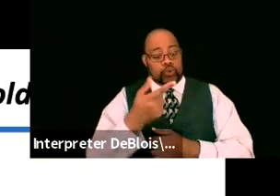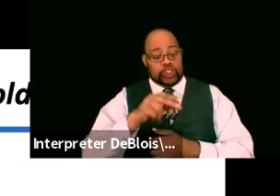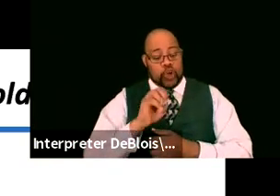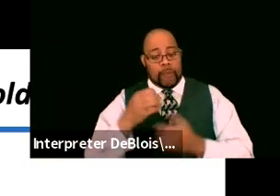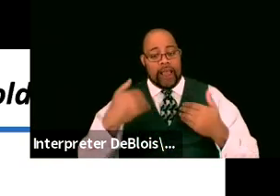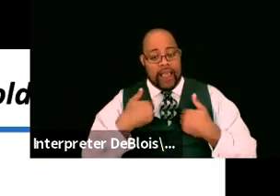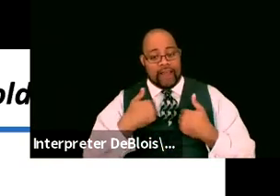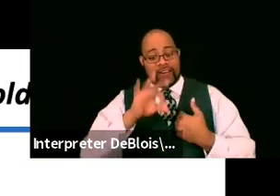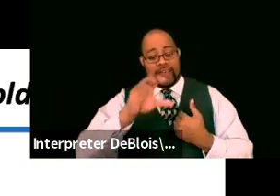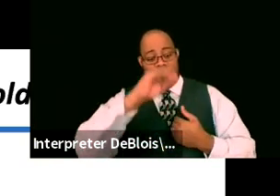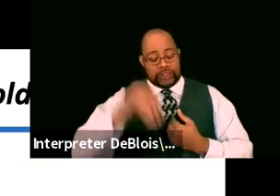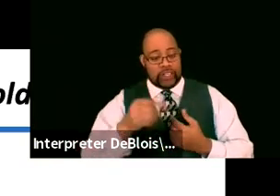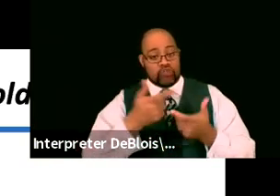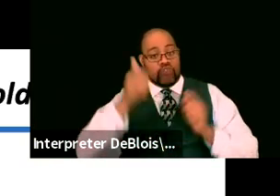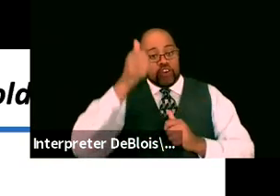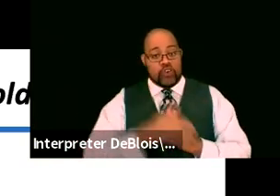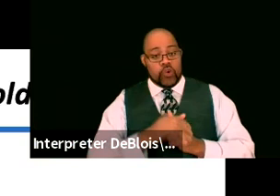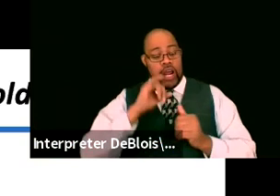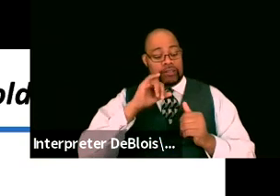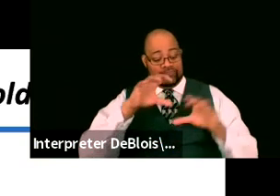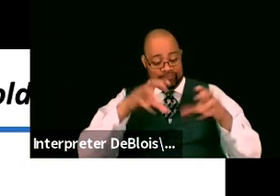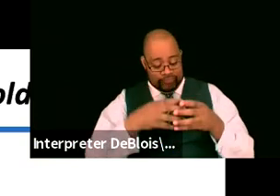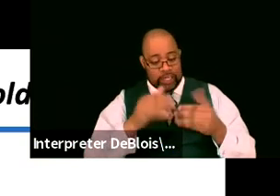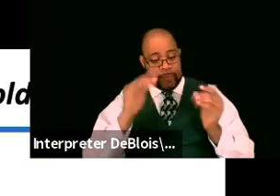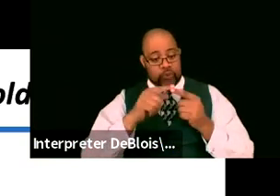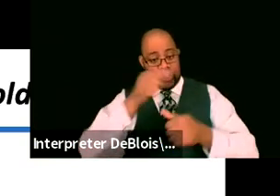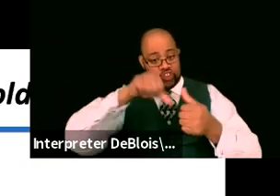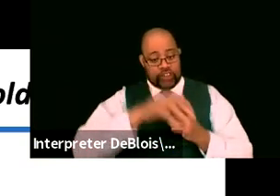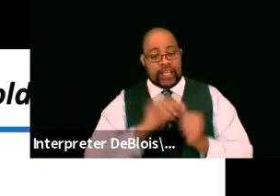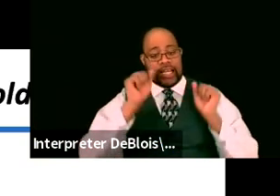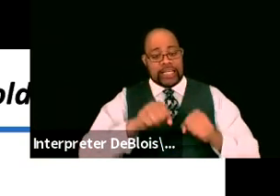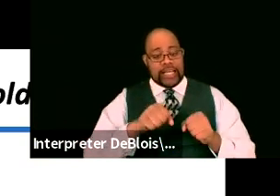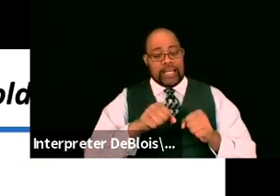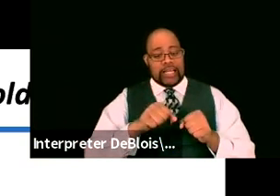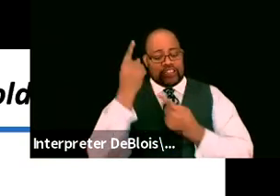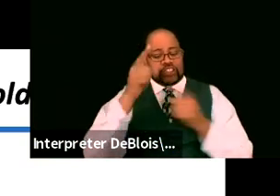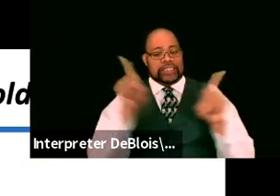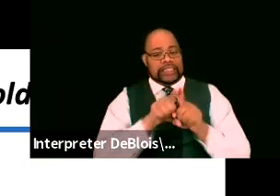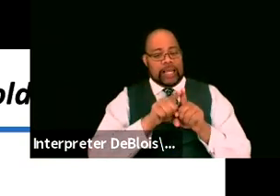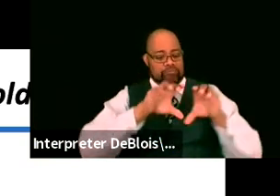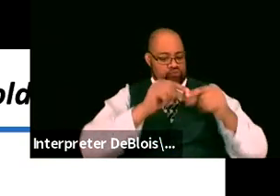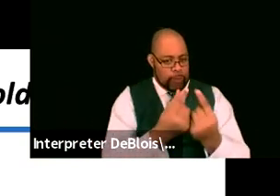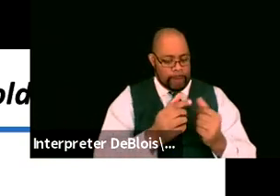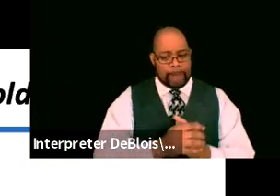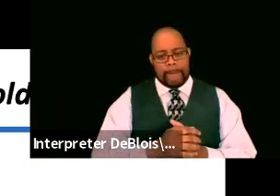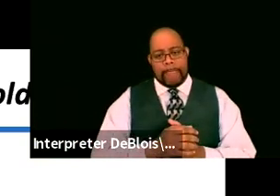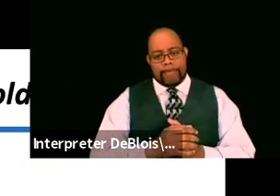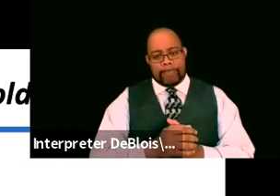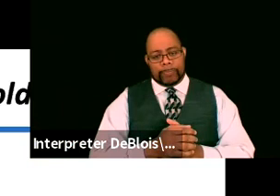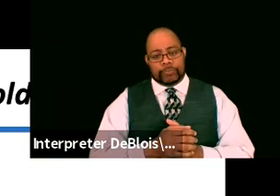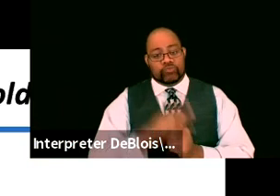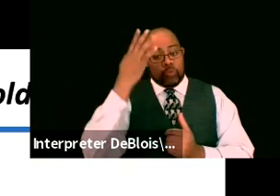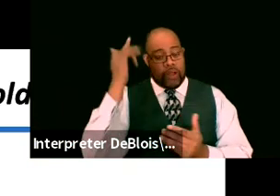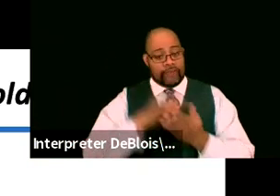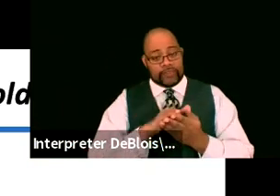have 95% or greater identity in comparison to each other, they can be considered the same species. Now, the reason